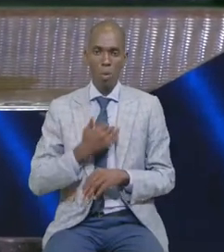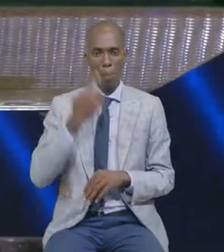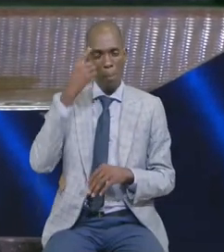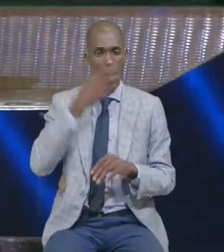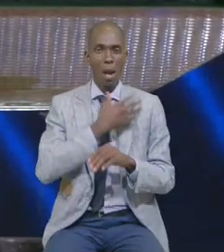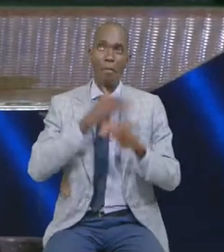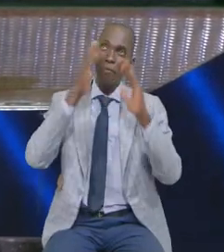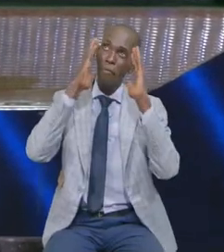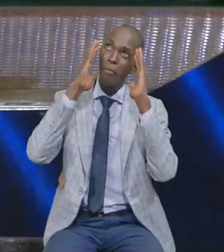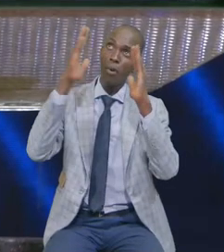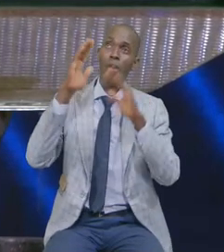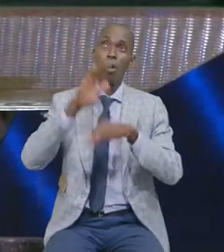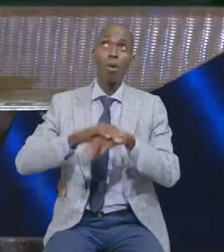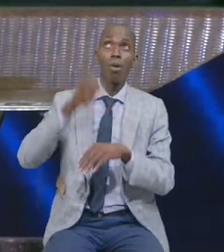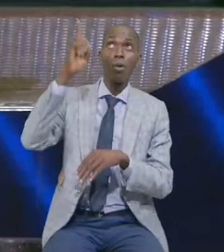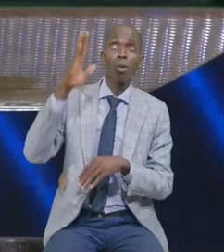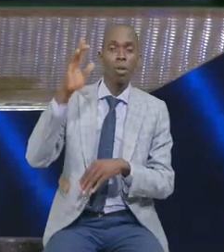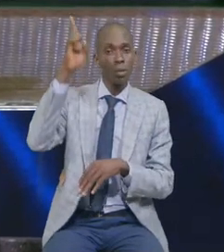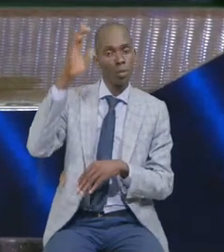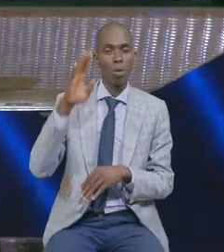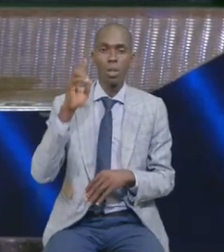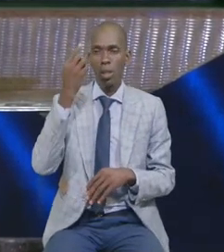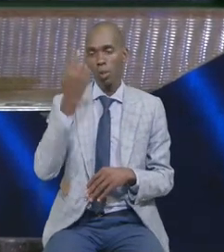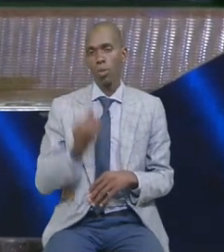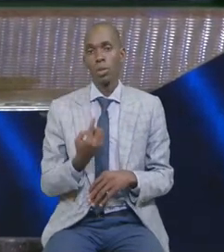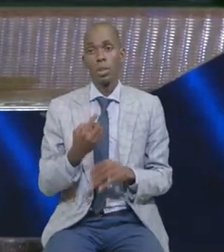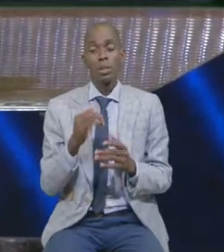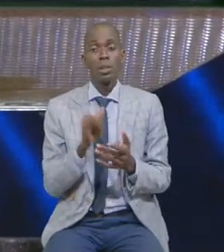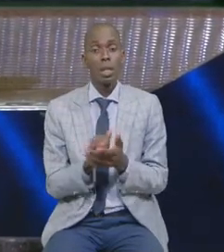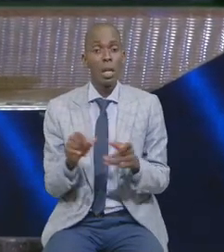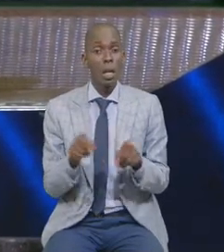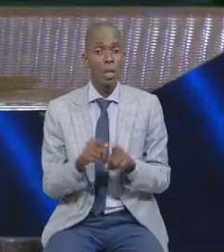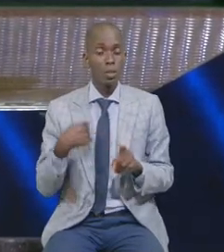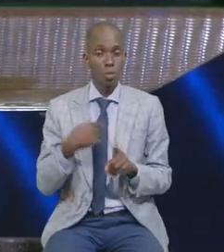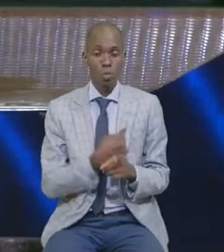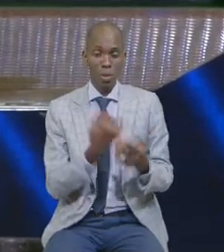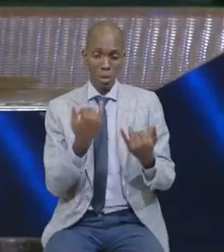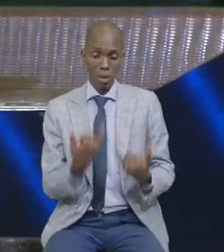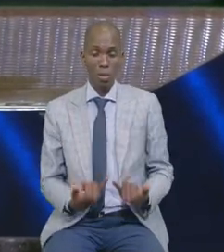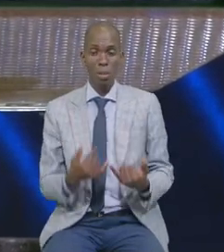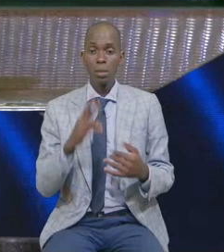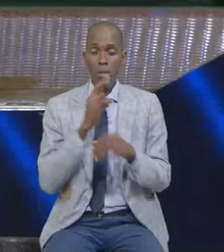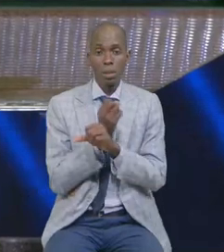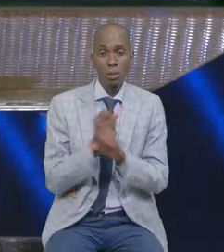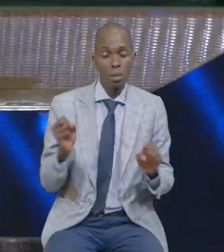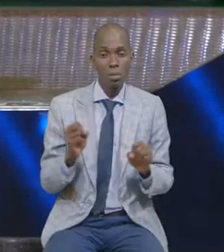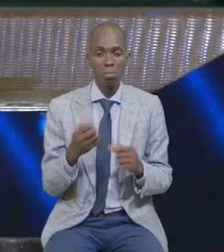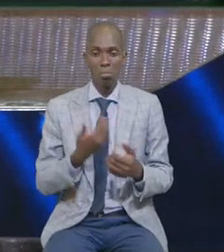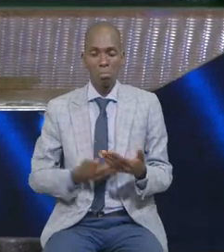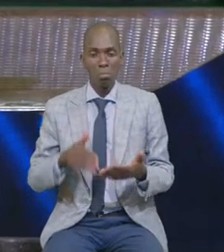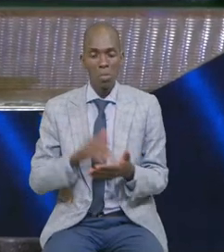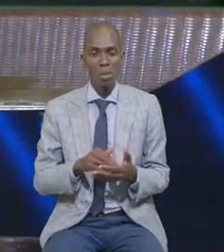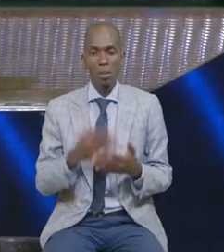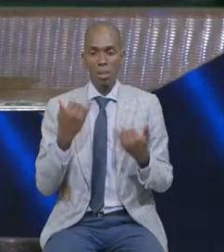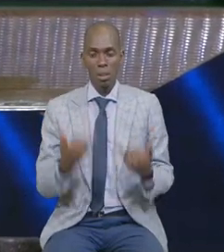on God and God alone. That as we come into the kingdom, as we know him, as we are